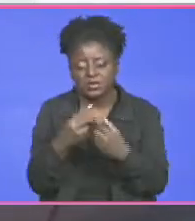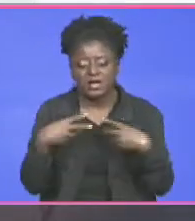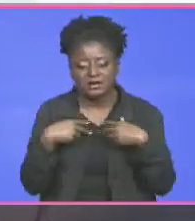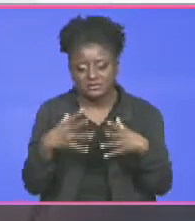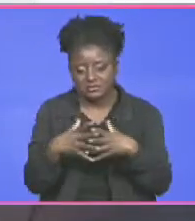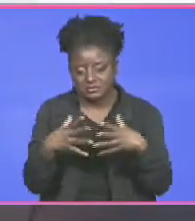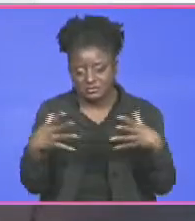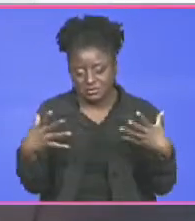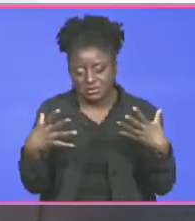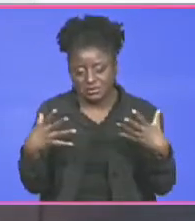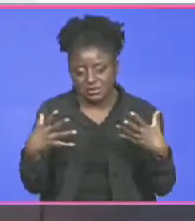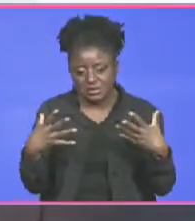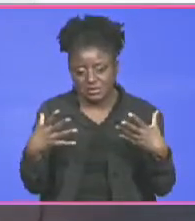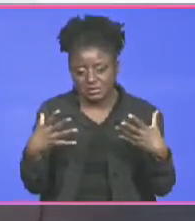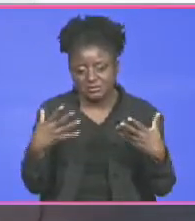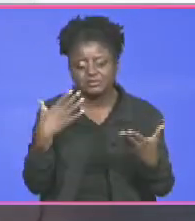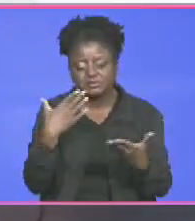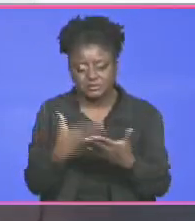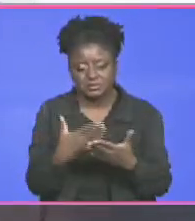here.